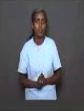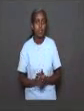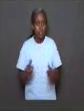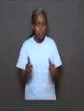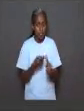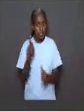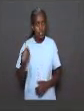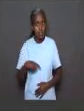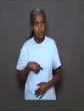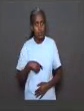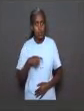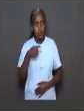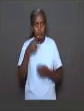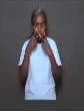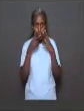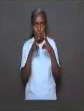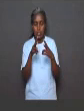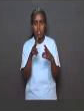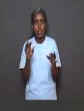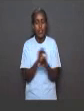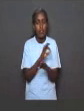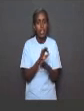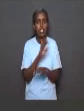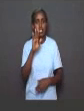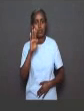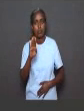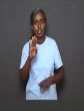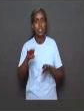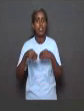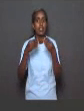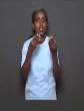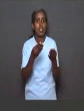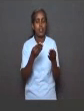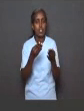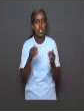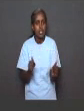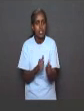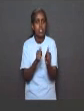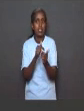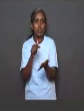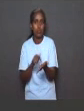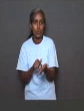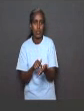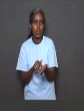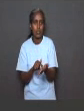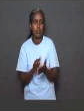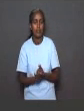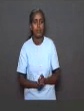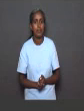First, we see that function b gives us this series of points.